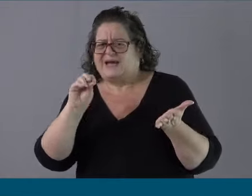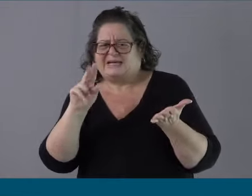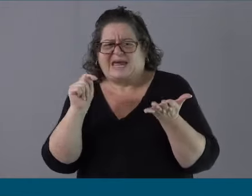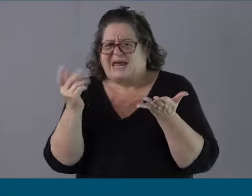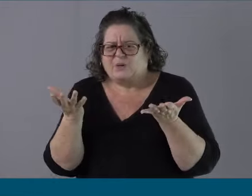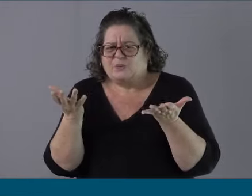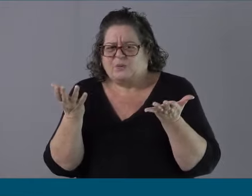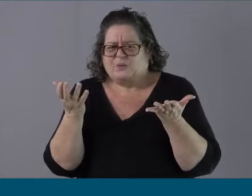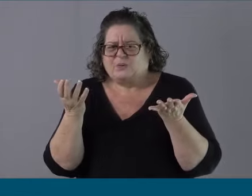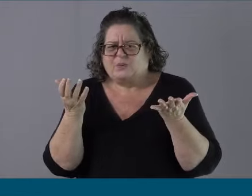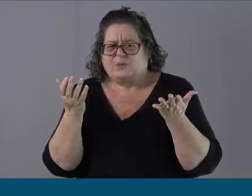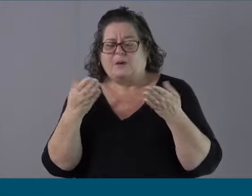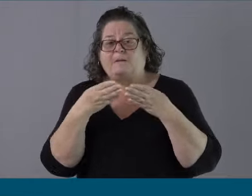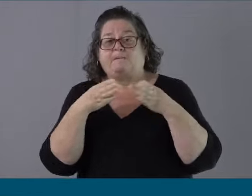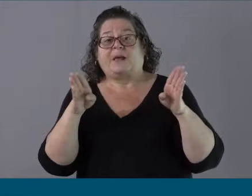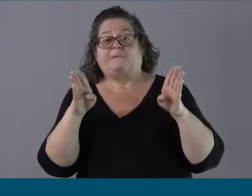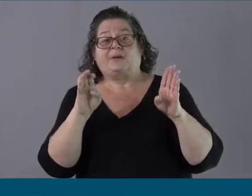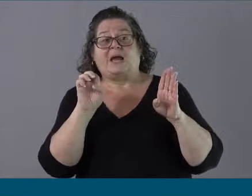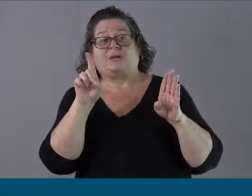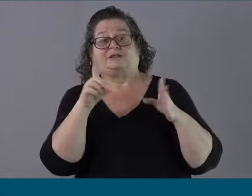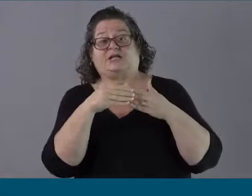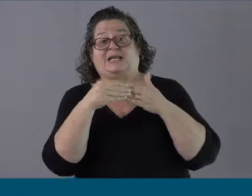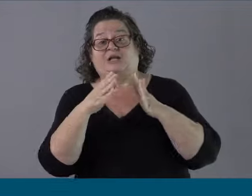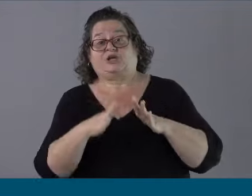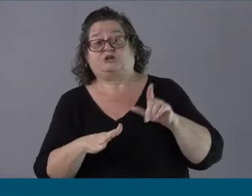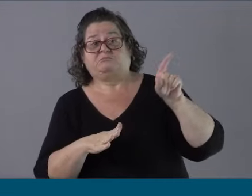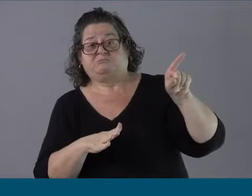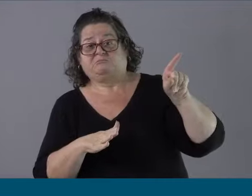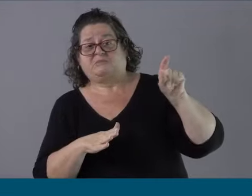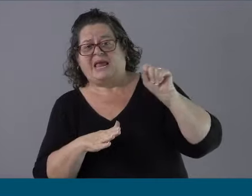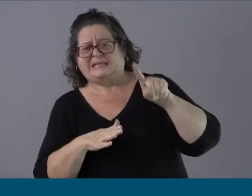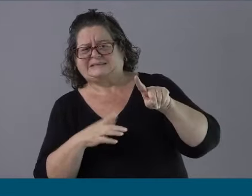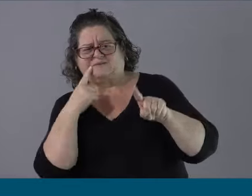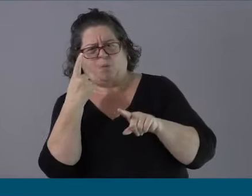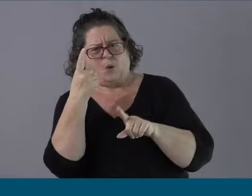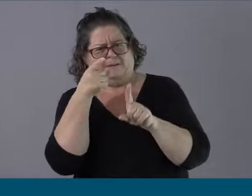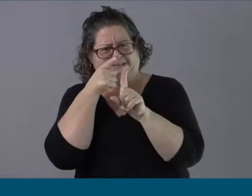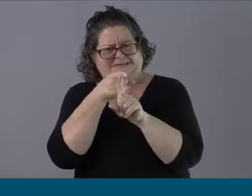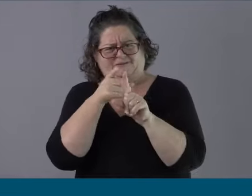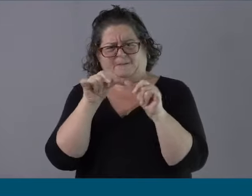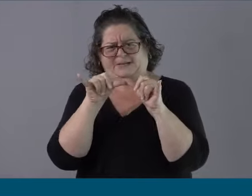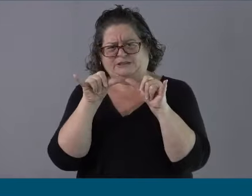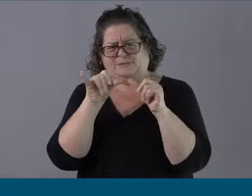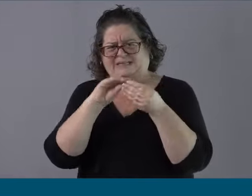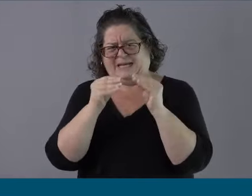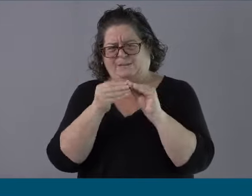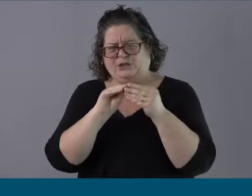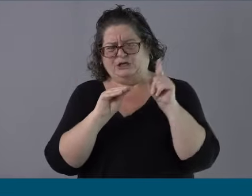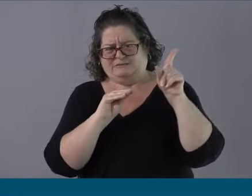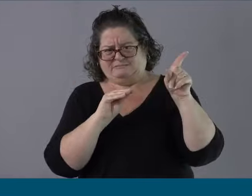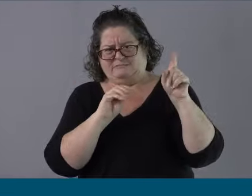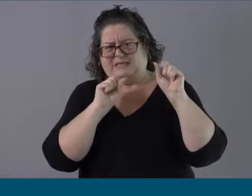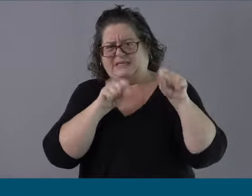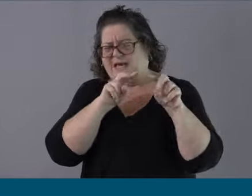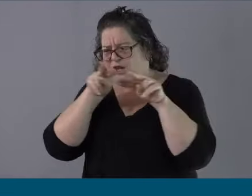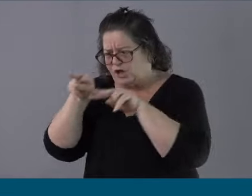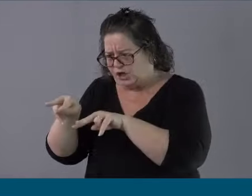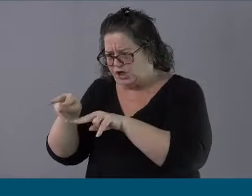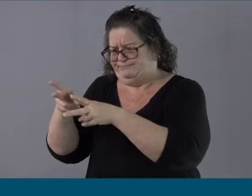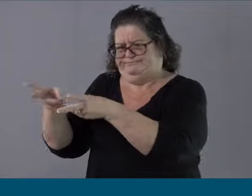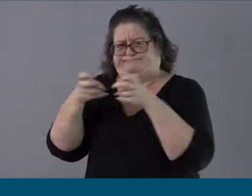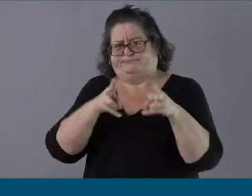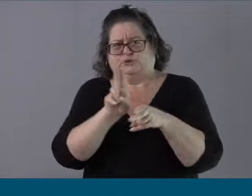wanted us to find one metric, and I wish that there were one metric that could simplify decision-making. But I